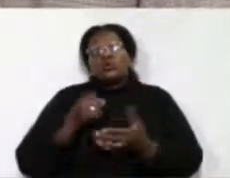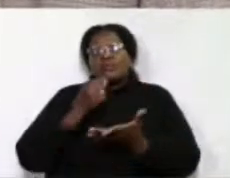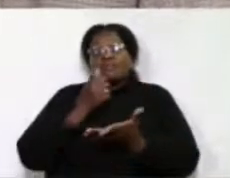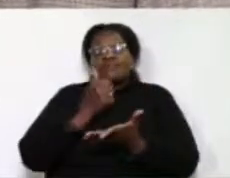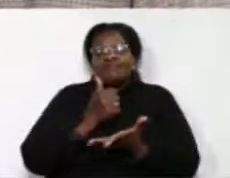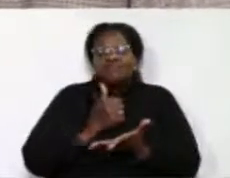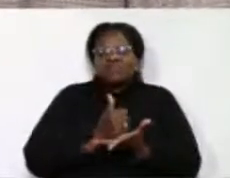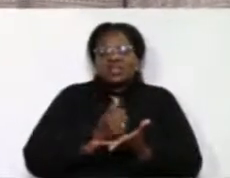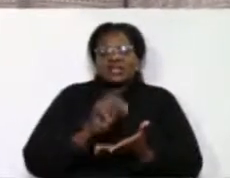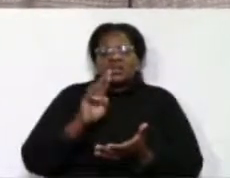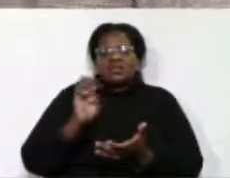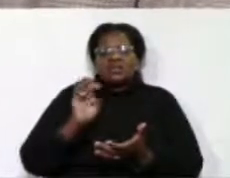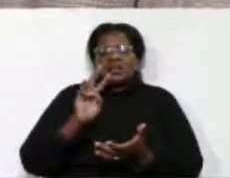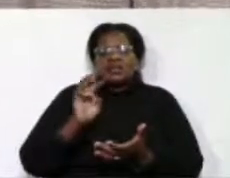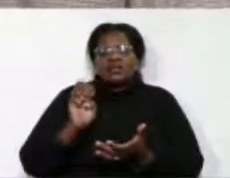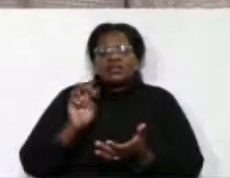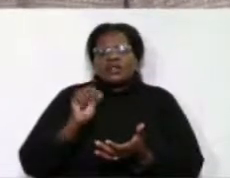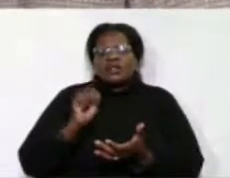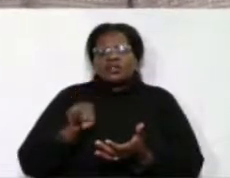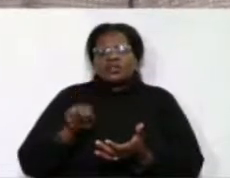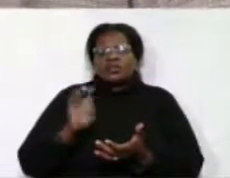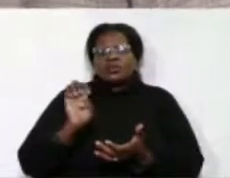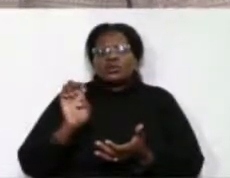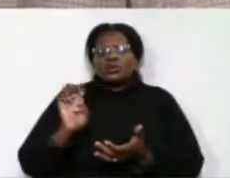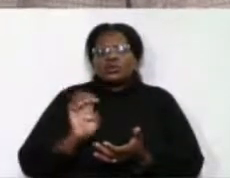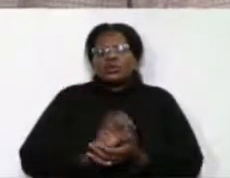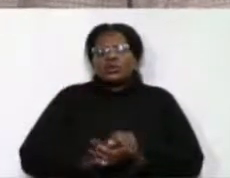basically selling a product or a service.